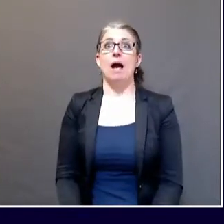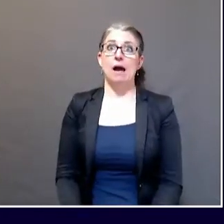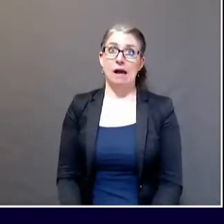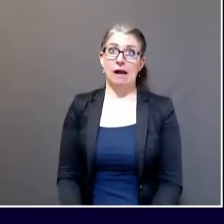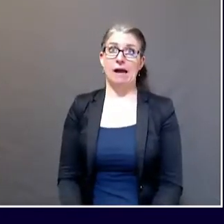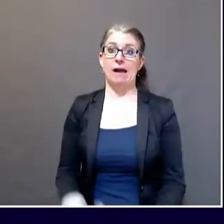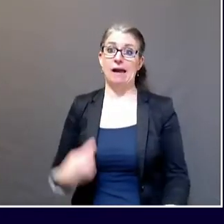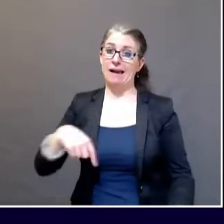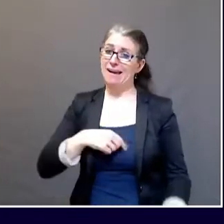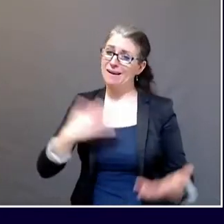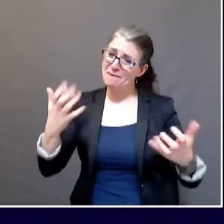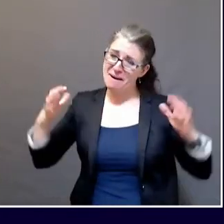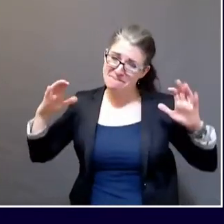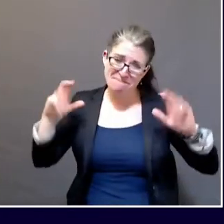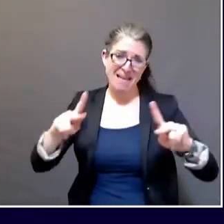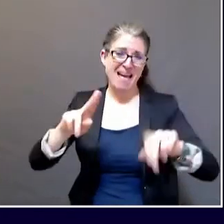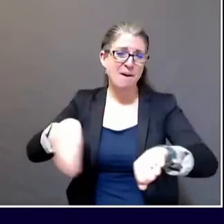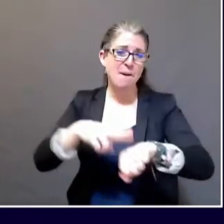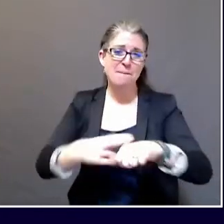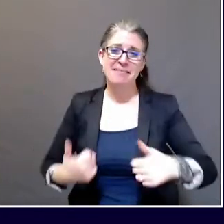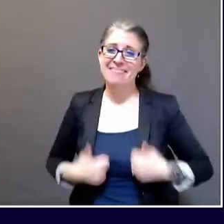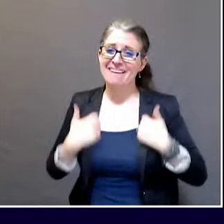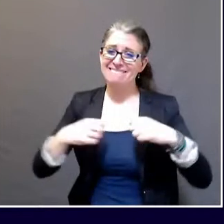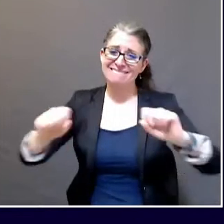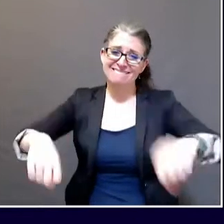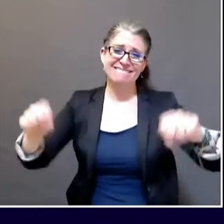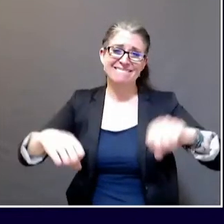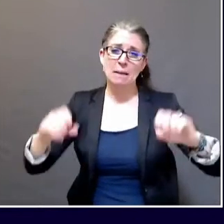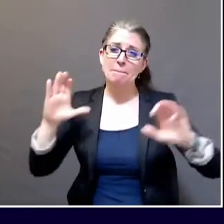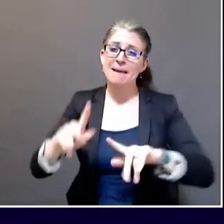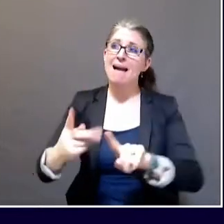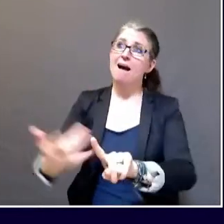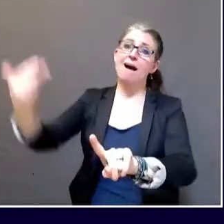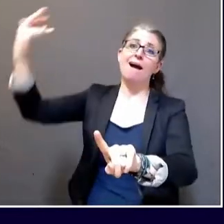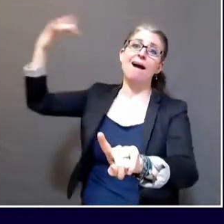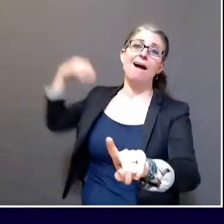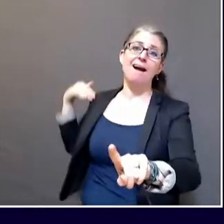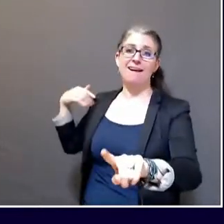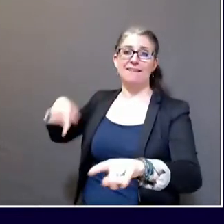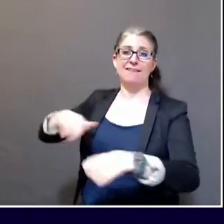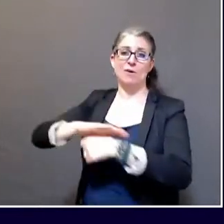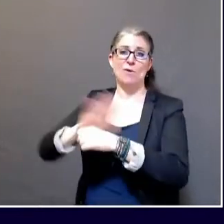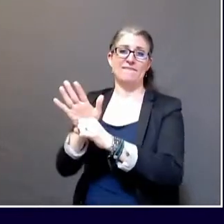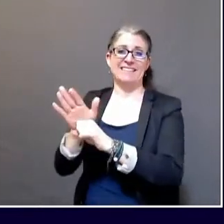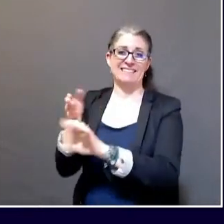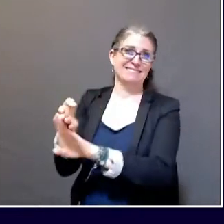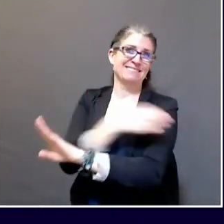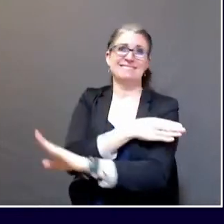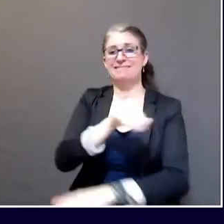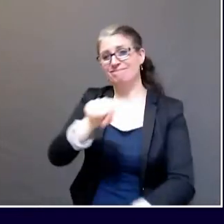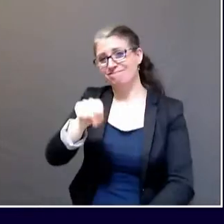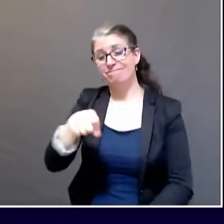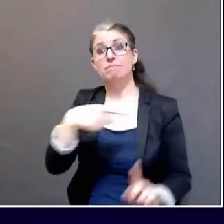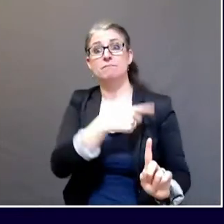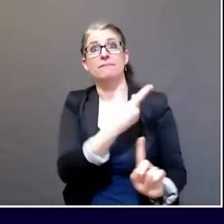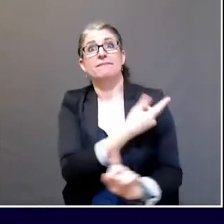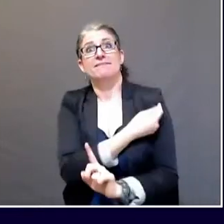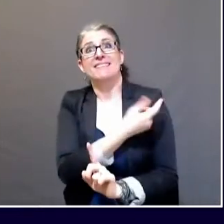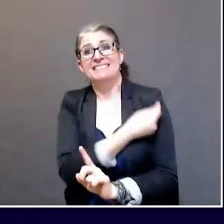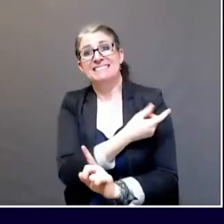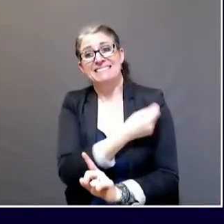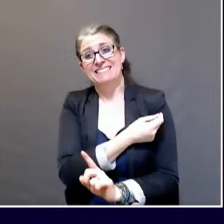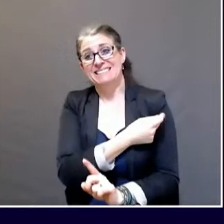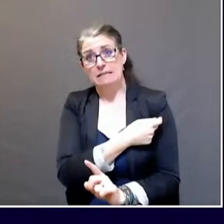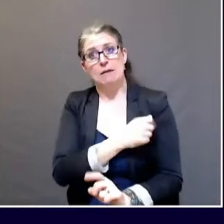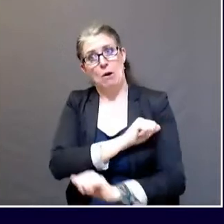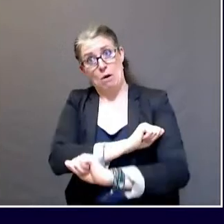the vaccine will help us get there. When that happens, and when some of the things that, frankly, I think for a lot of us,